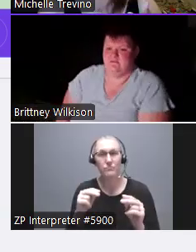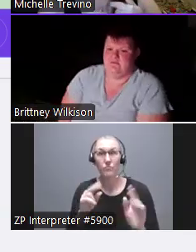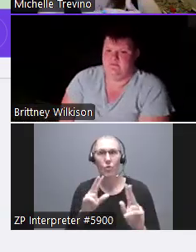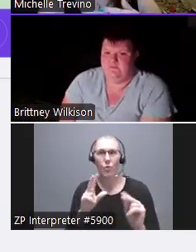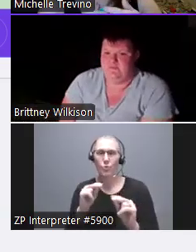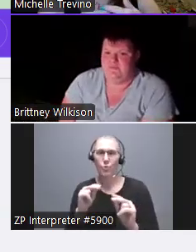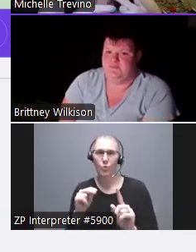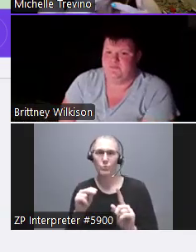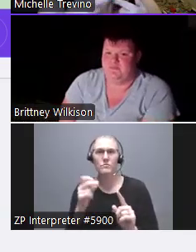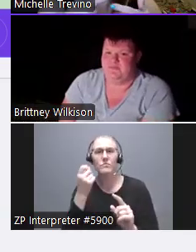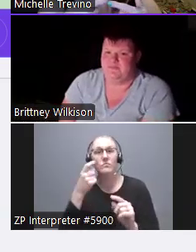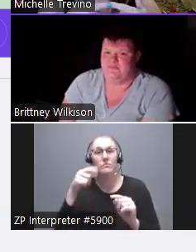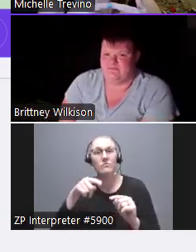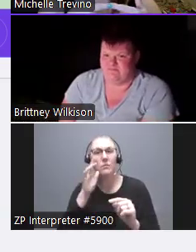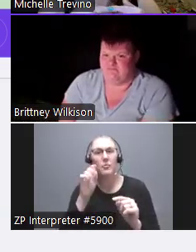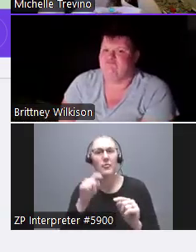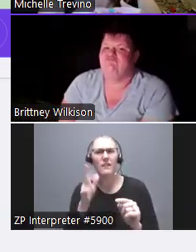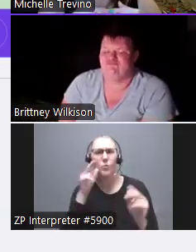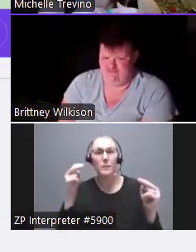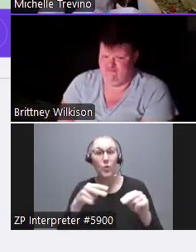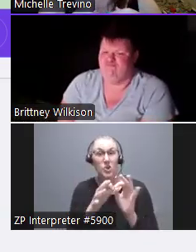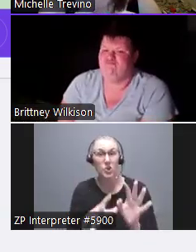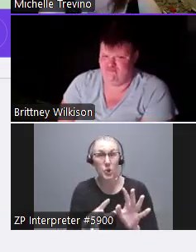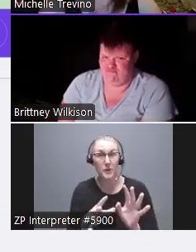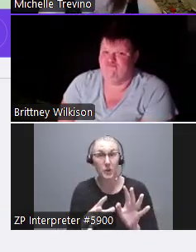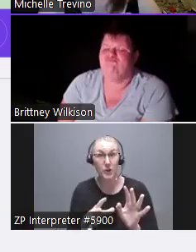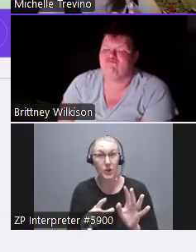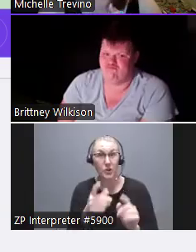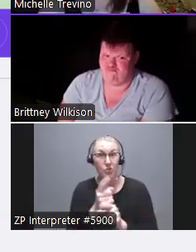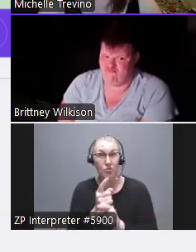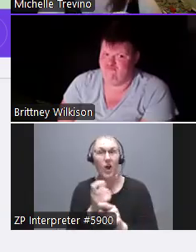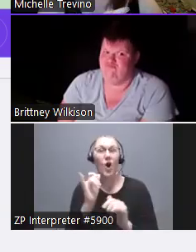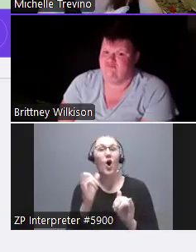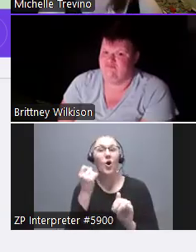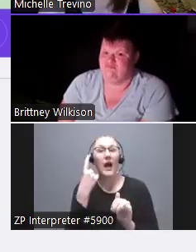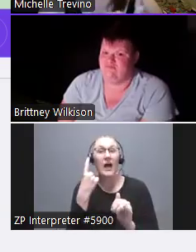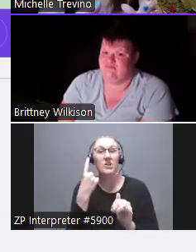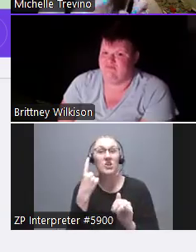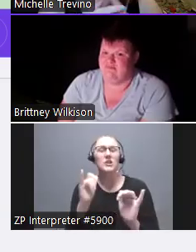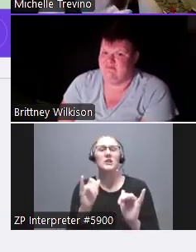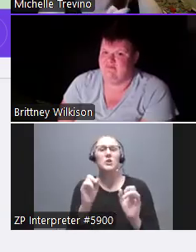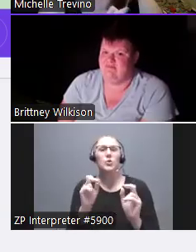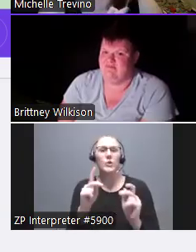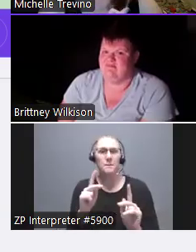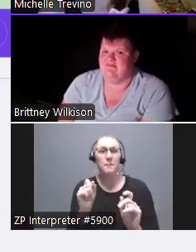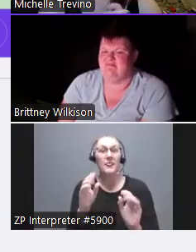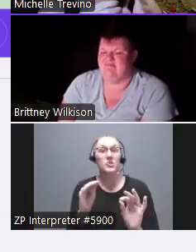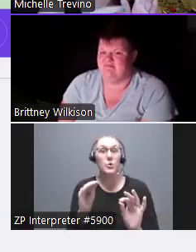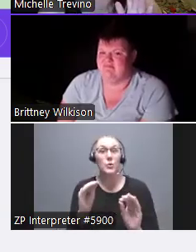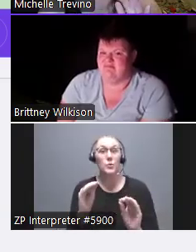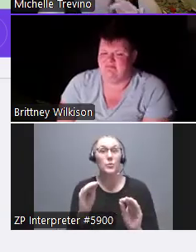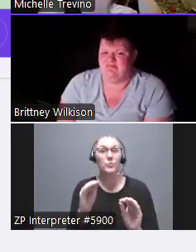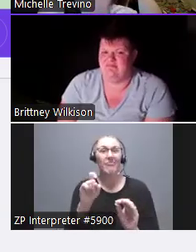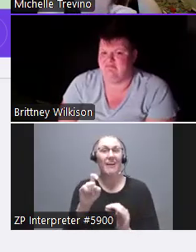because they'll be watching the interpreter, right? Gotcha. Okay. So the